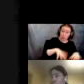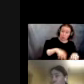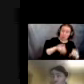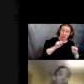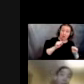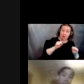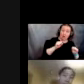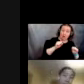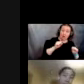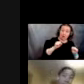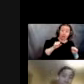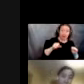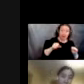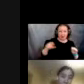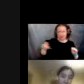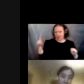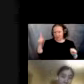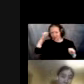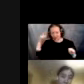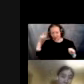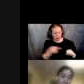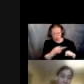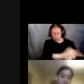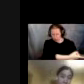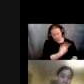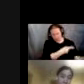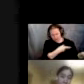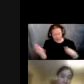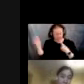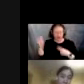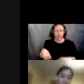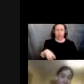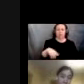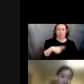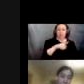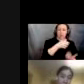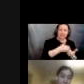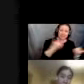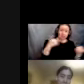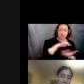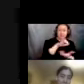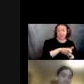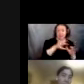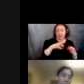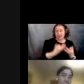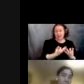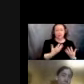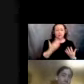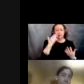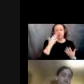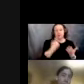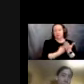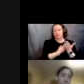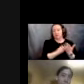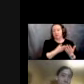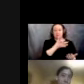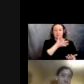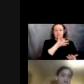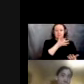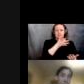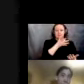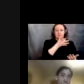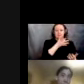they would bring them. They picked up, they would separate mixed families. You know, sometimes the mother couldn't go to